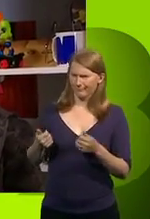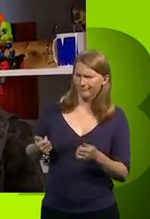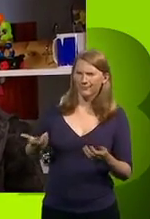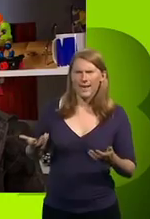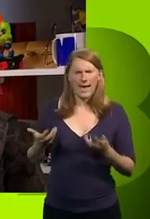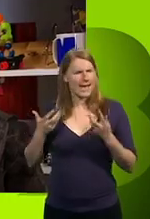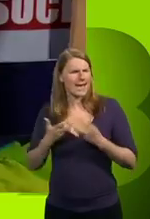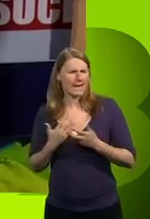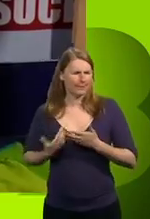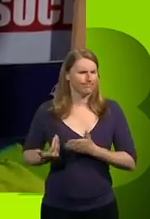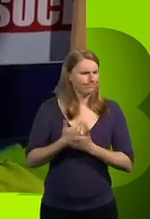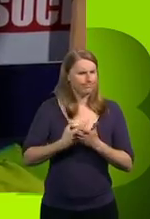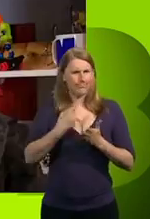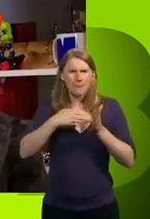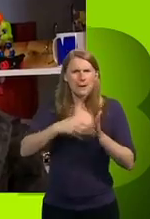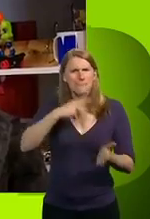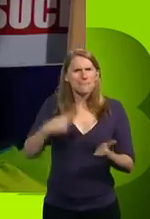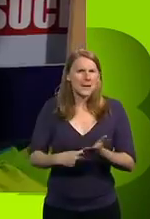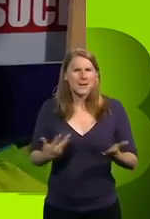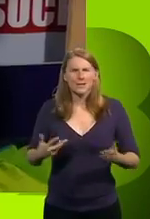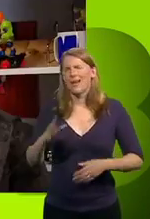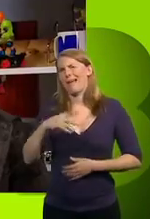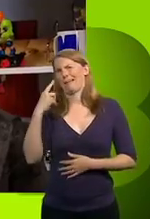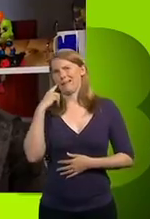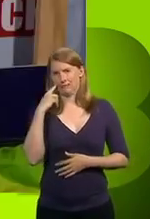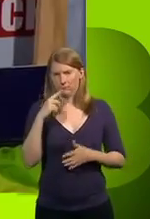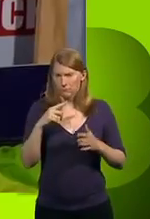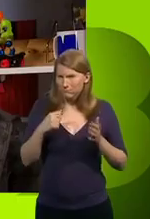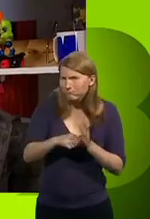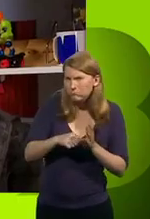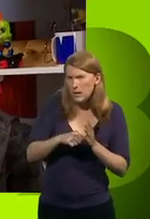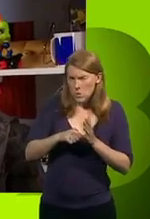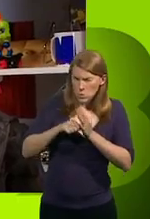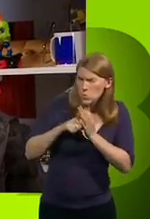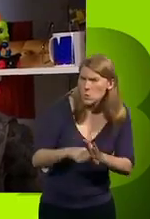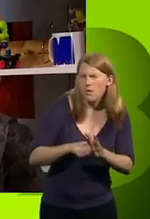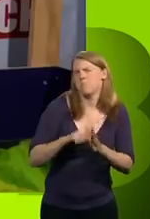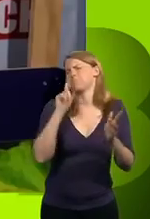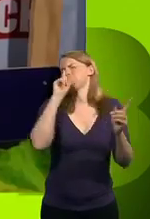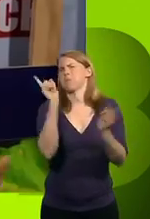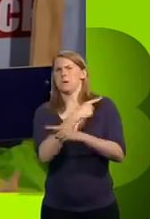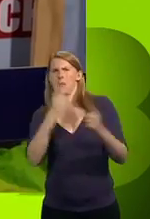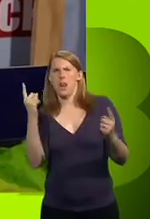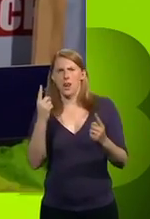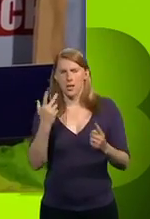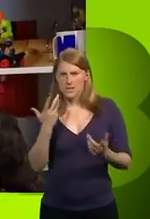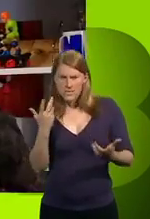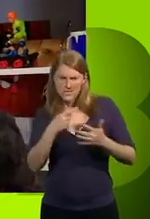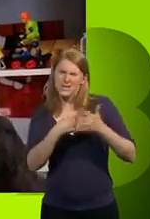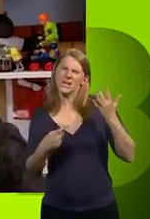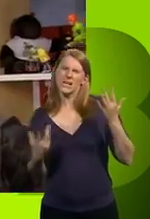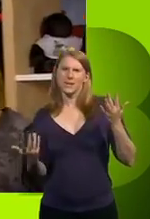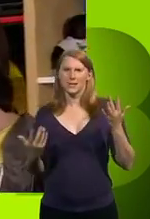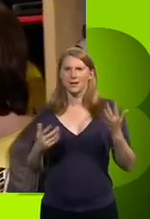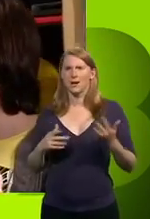make £1 million? Easy. Quite hard. Very hard. Impossible. One of the above. All we have to